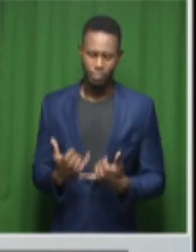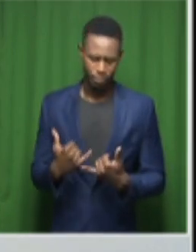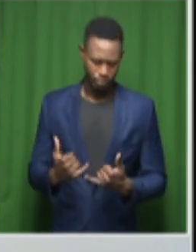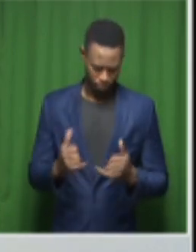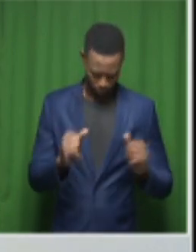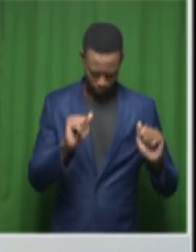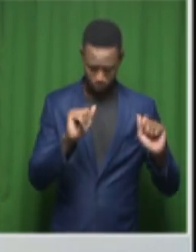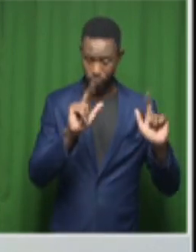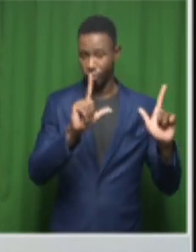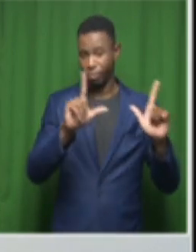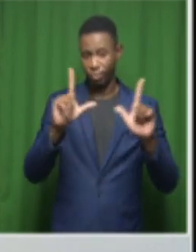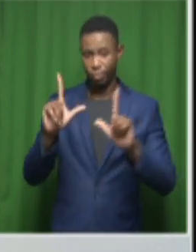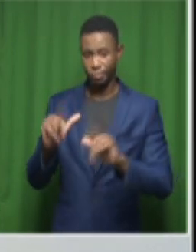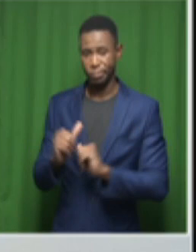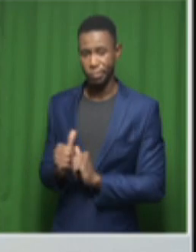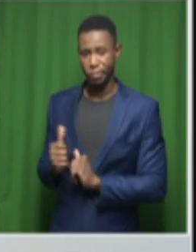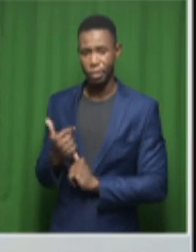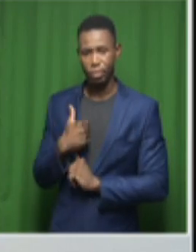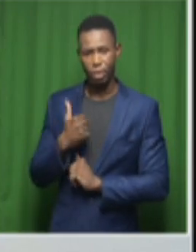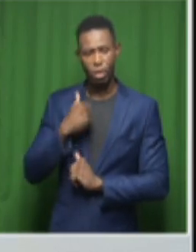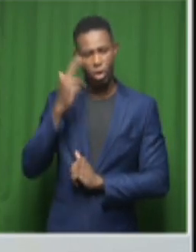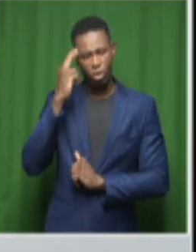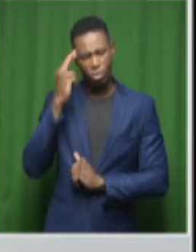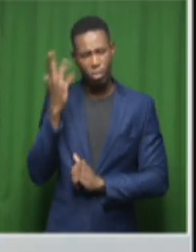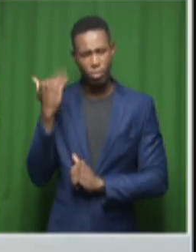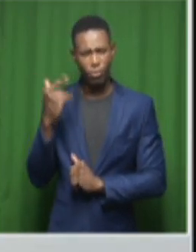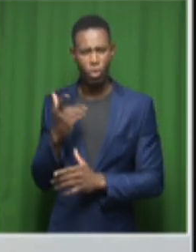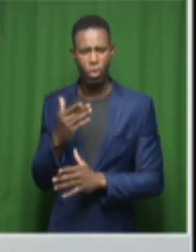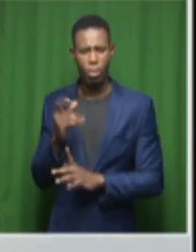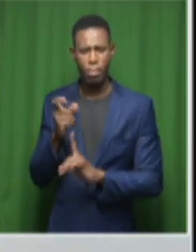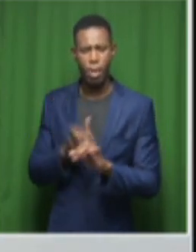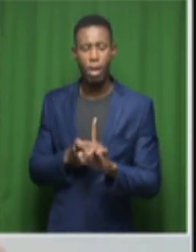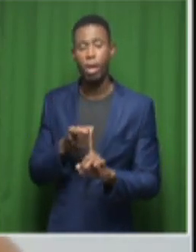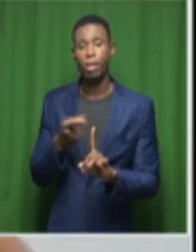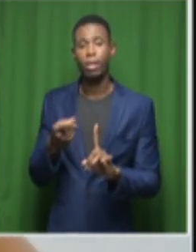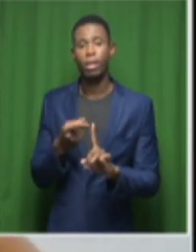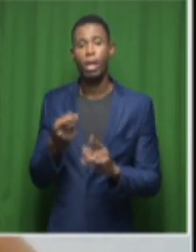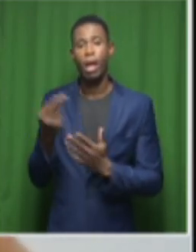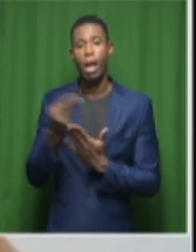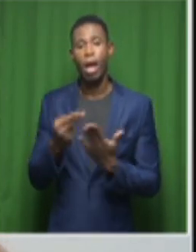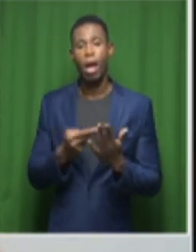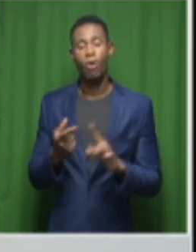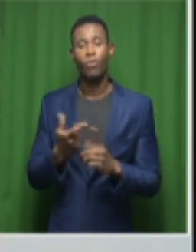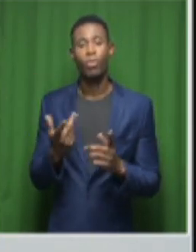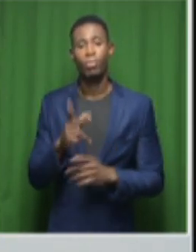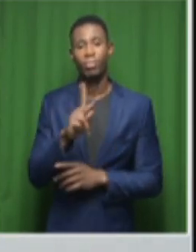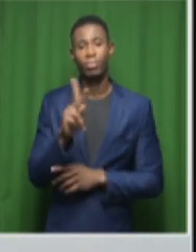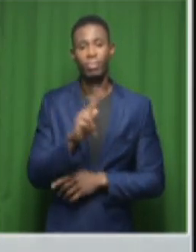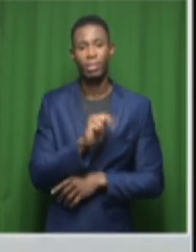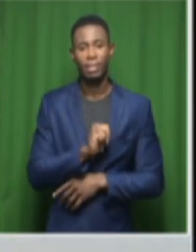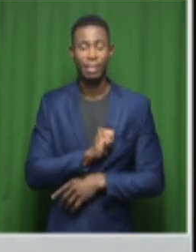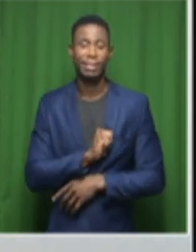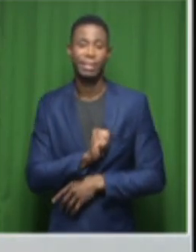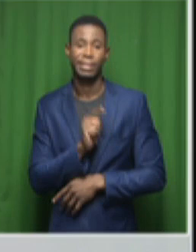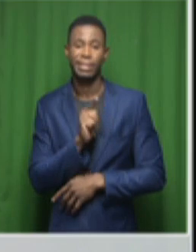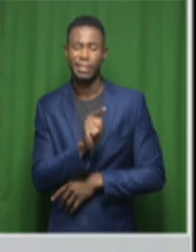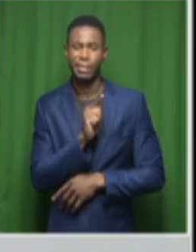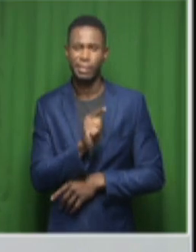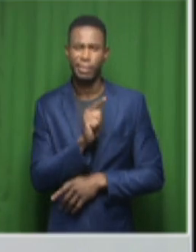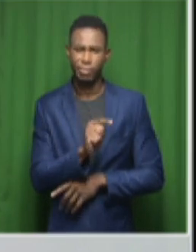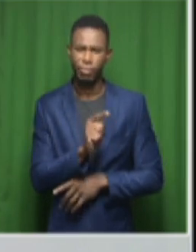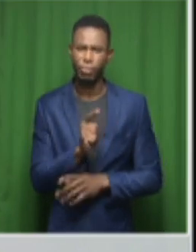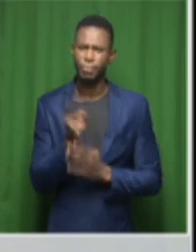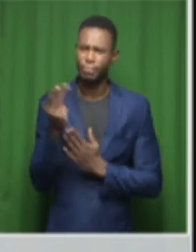I'm reminded of a work by an artist from KZN who is who's looking